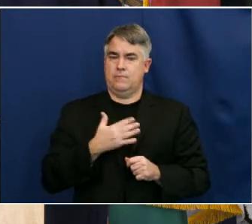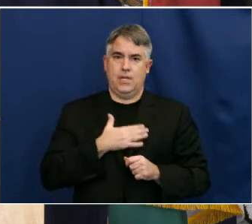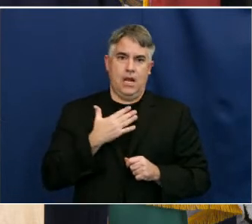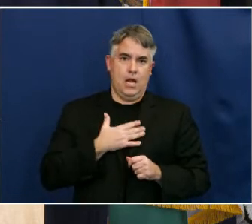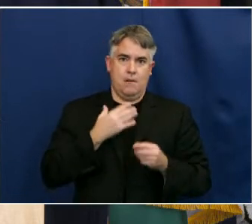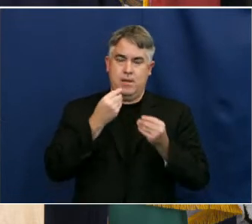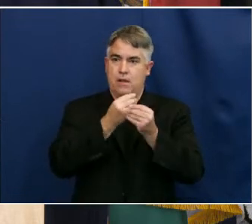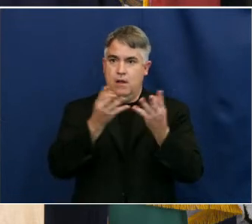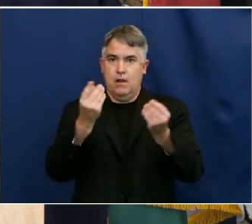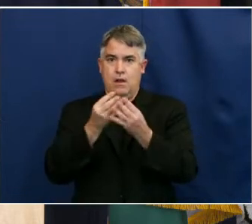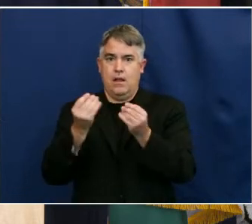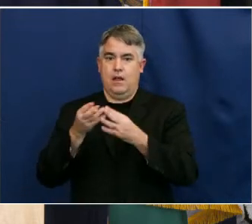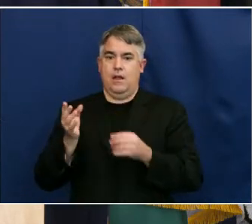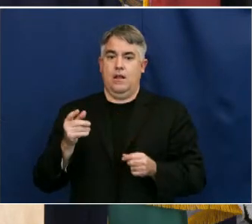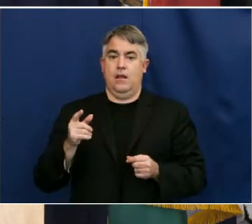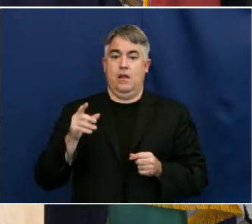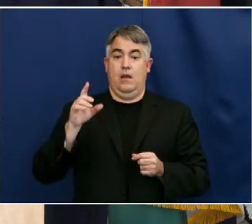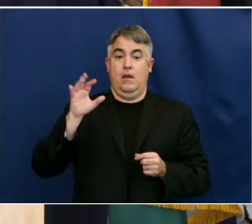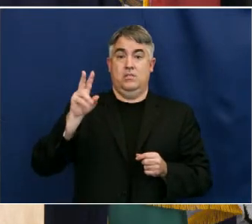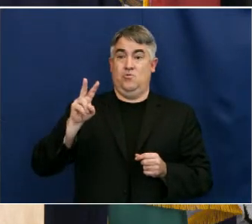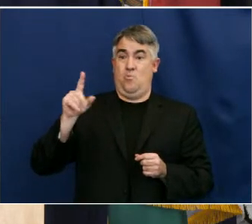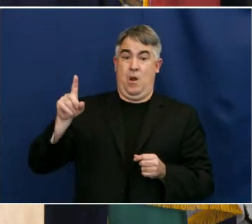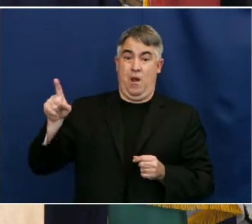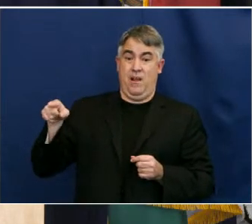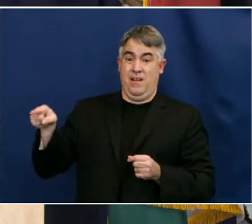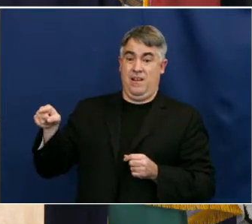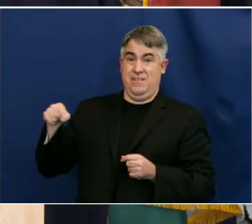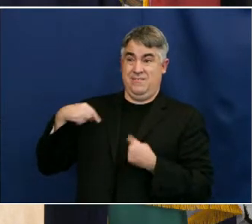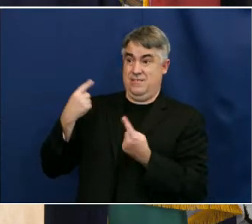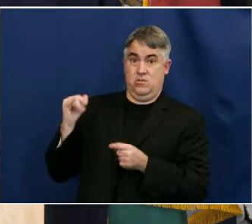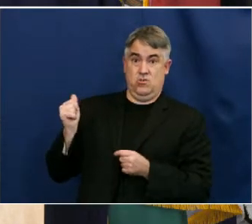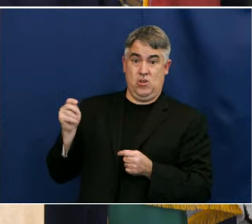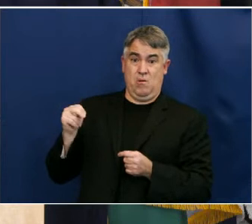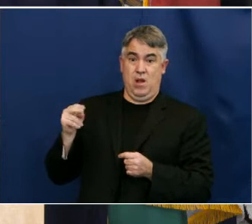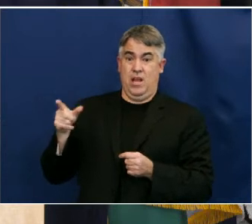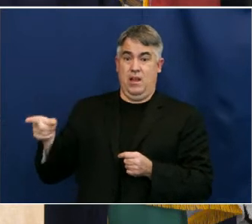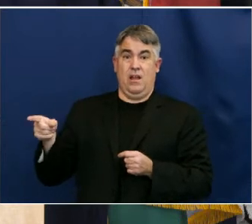expansion of 211 since January 22nd, we've actually made